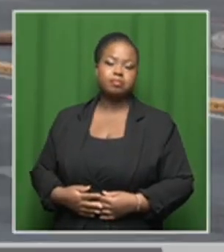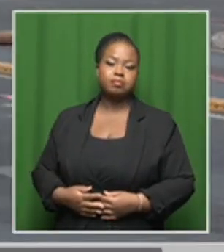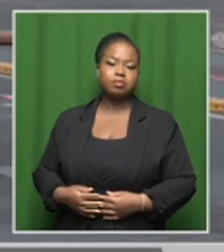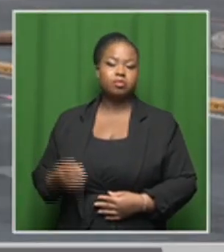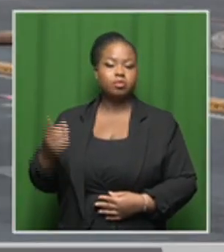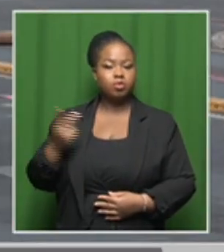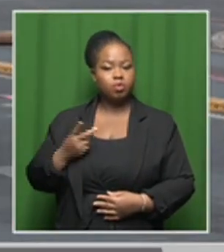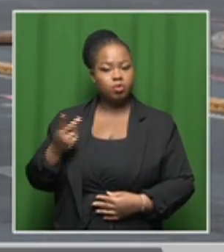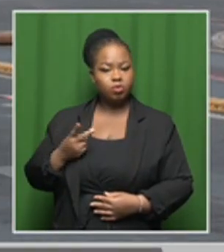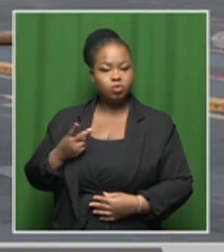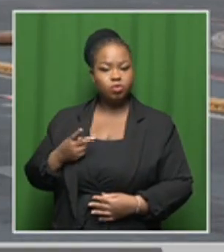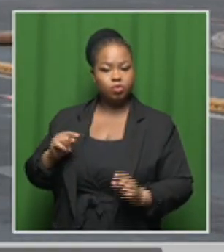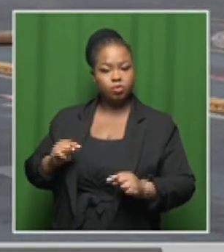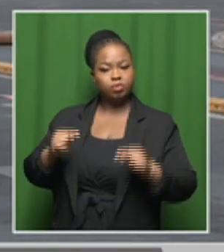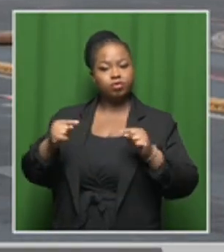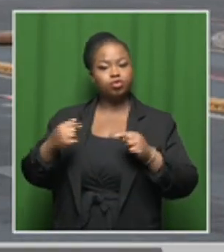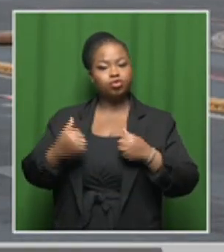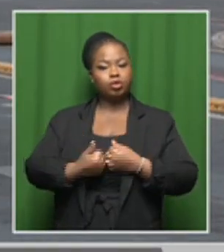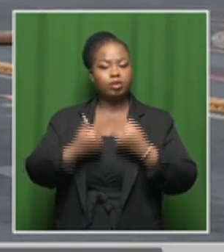to challenge